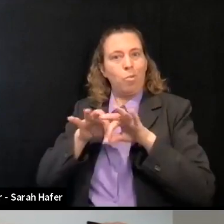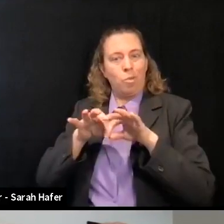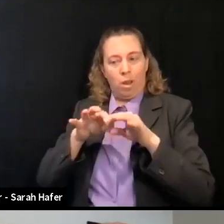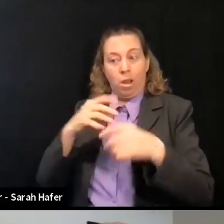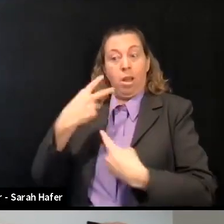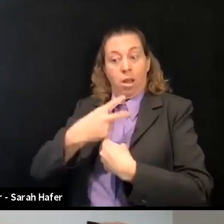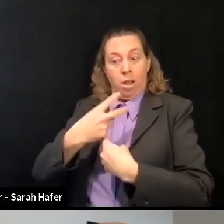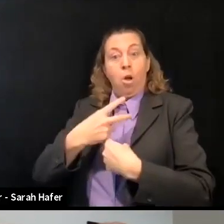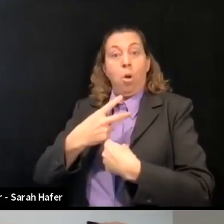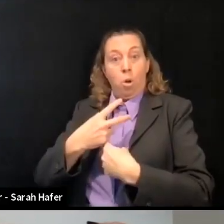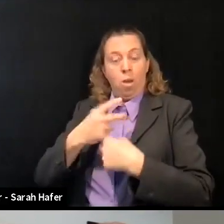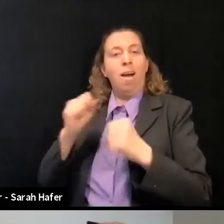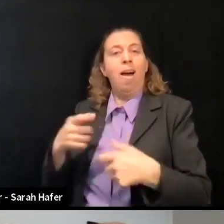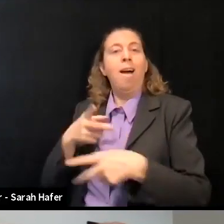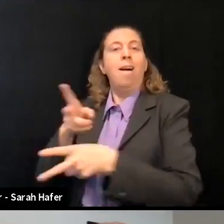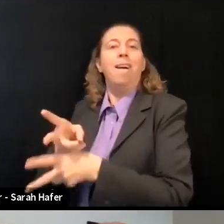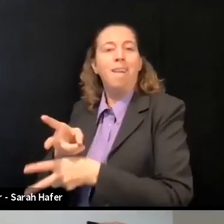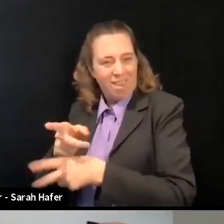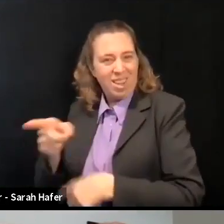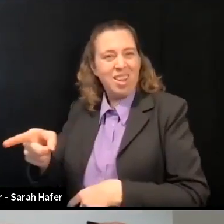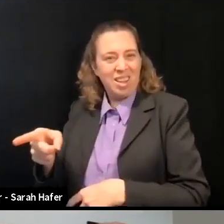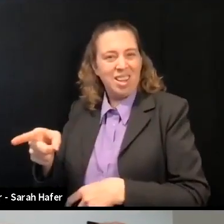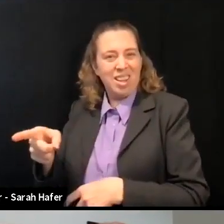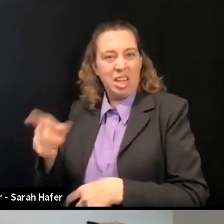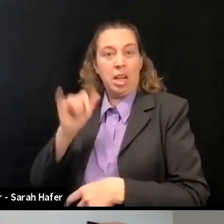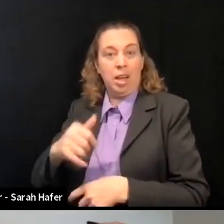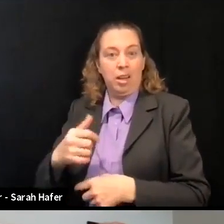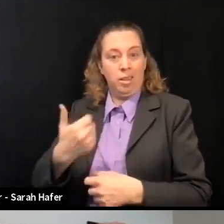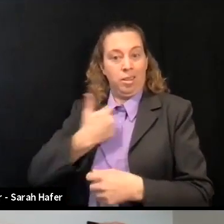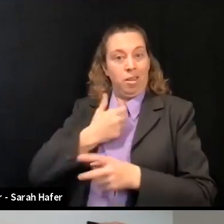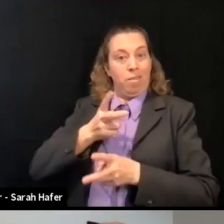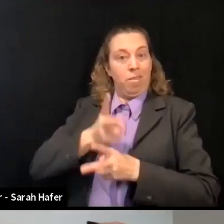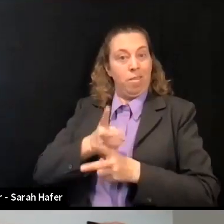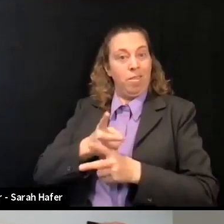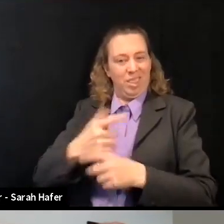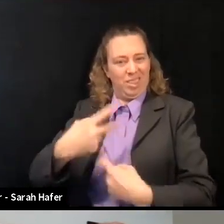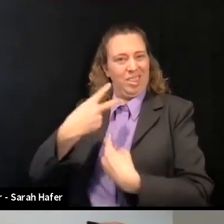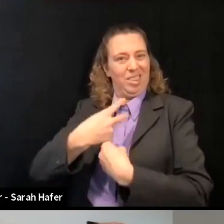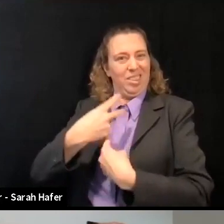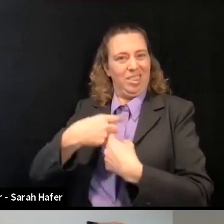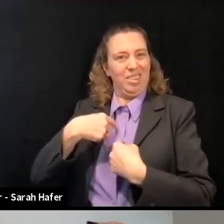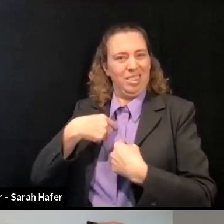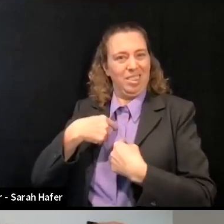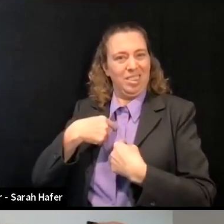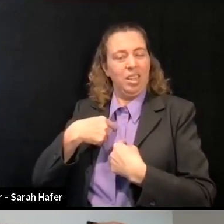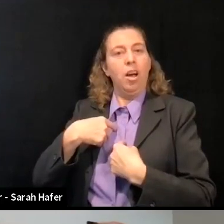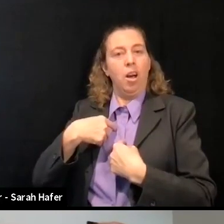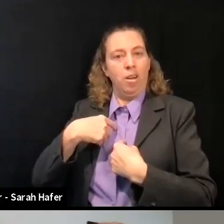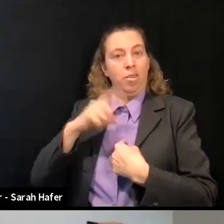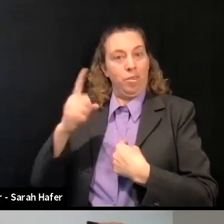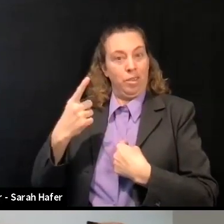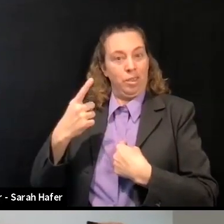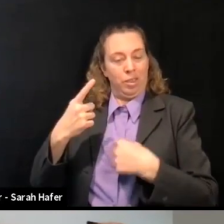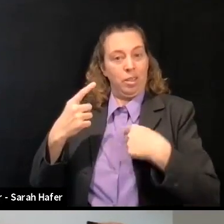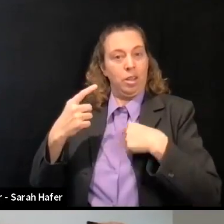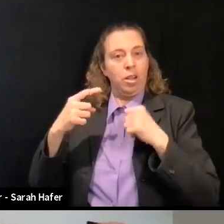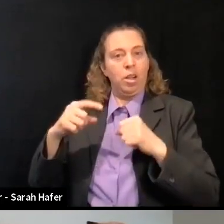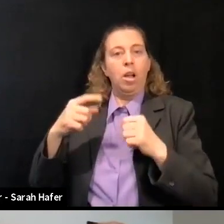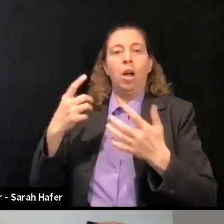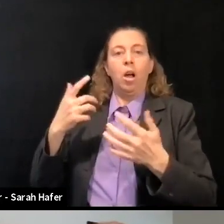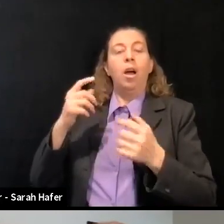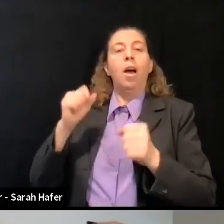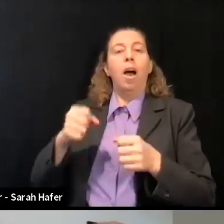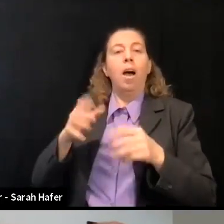self-care, as we call it, or some people may call it, you know, skills for resistance or for continue surviving during